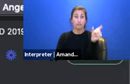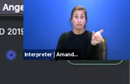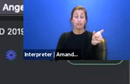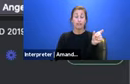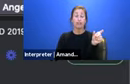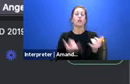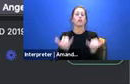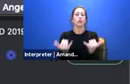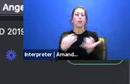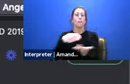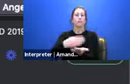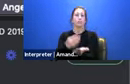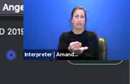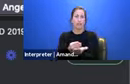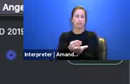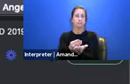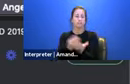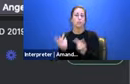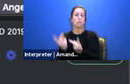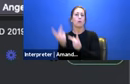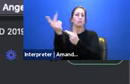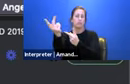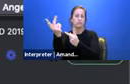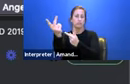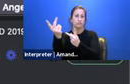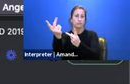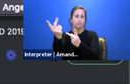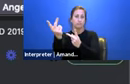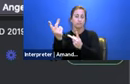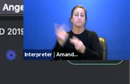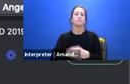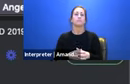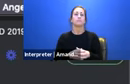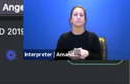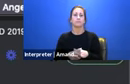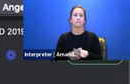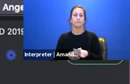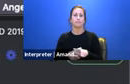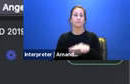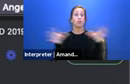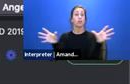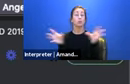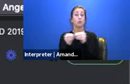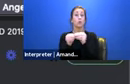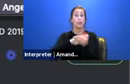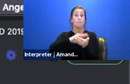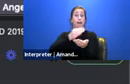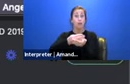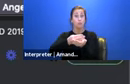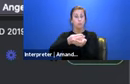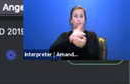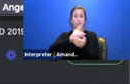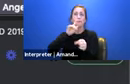budget proposed for the Manor New Tech High School concession stand. That is the total amount that has been committed thus far